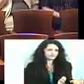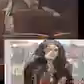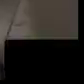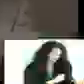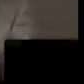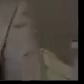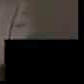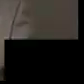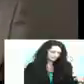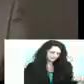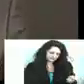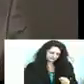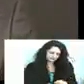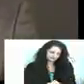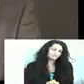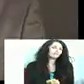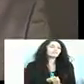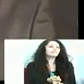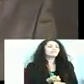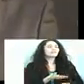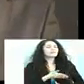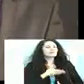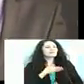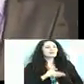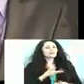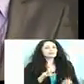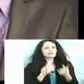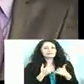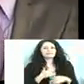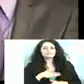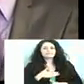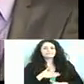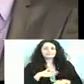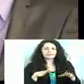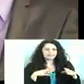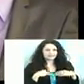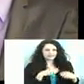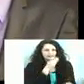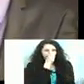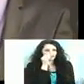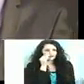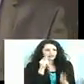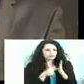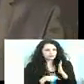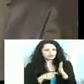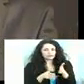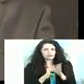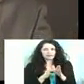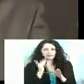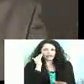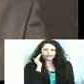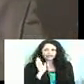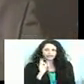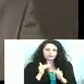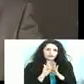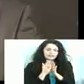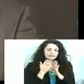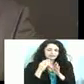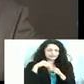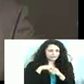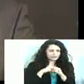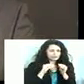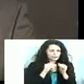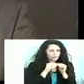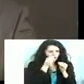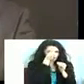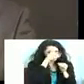We are indeed glad that you are here. Please accept this flower and a brochure as our way of acknowledging your presence. Inside, you'll find lots more information about our